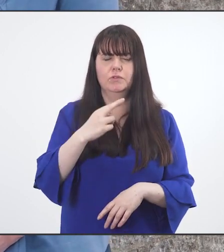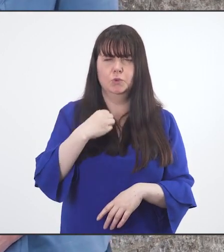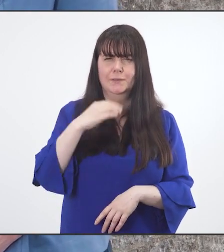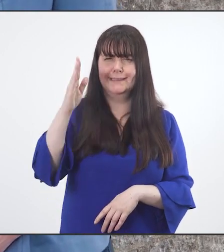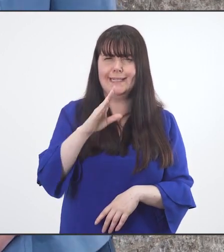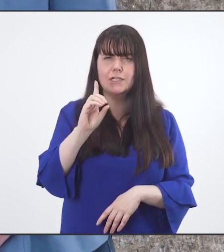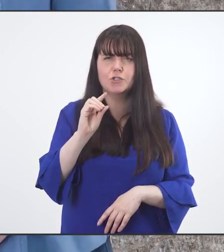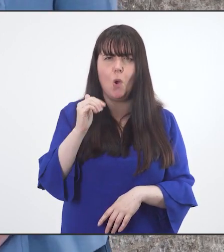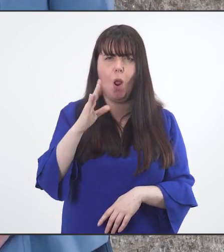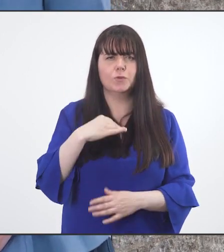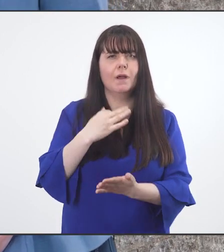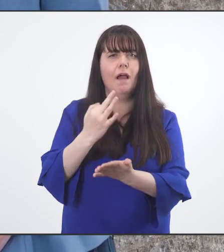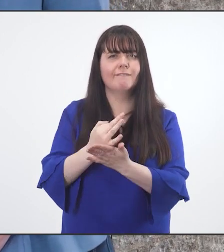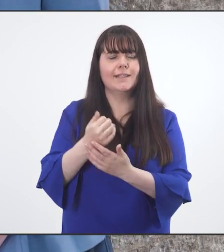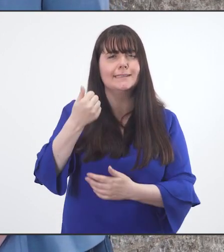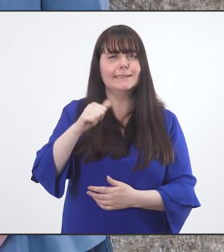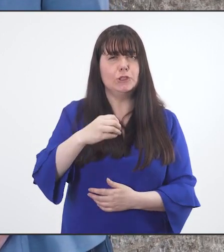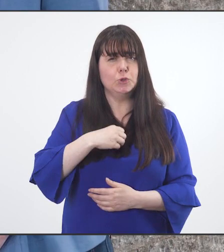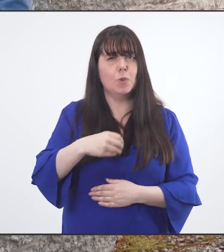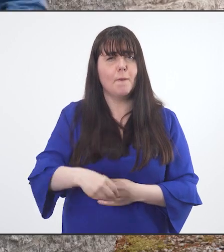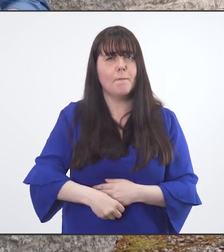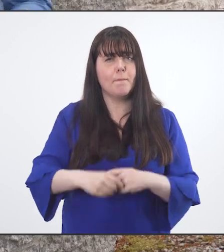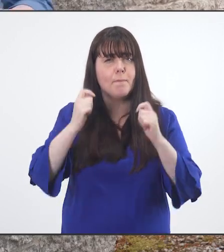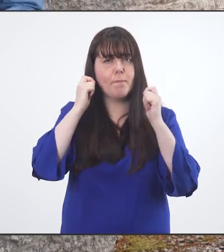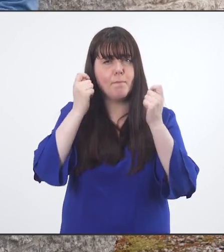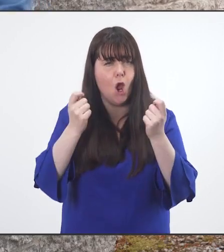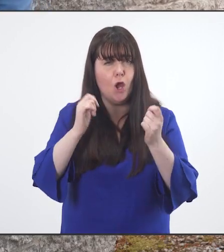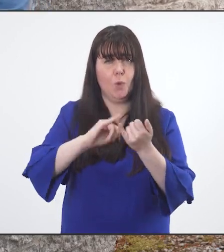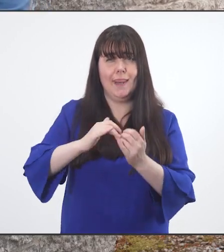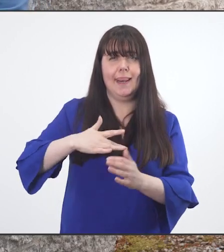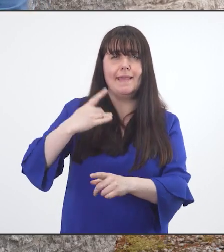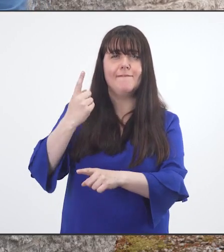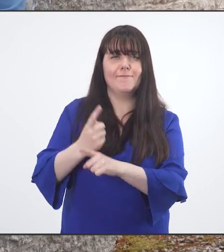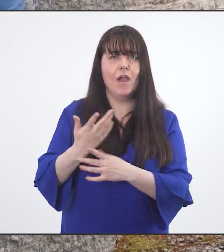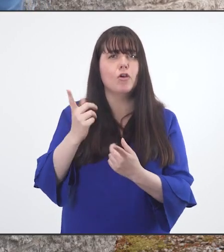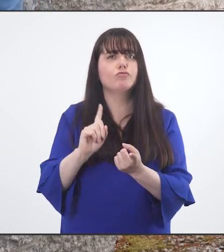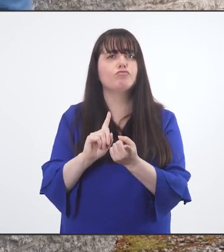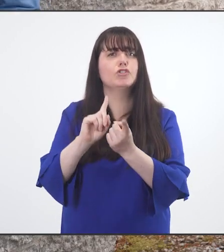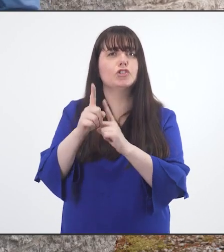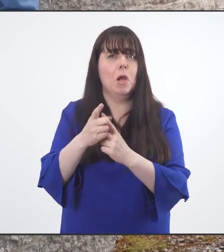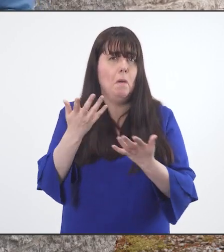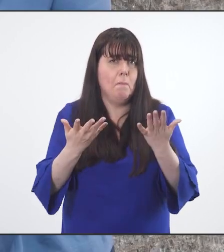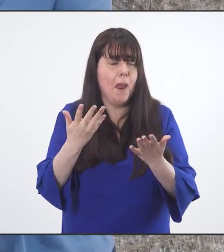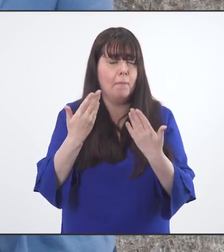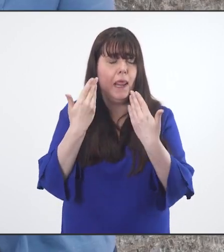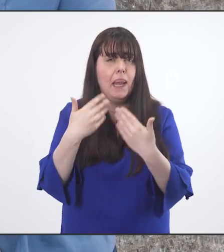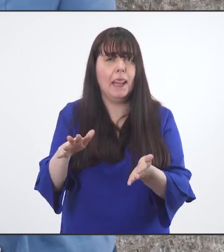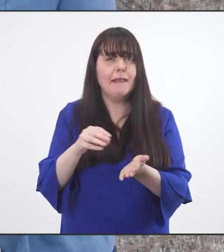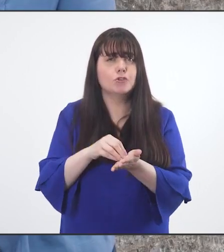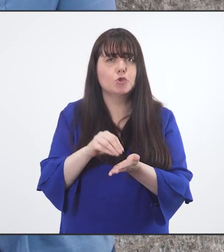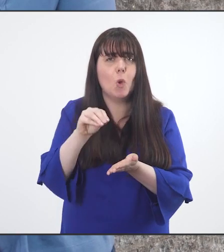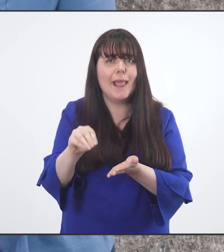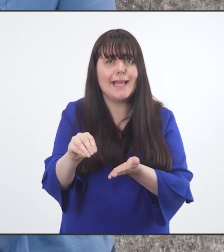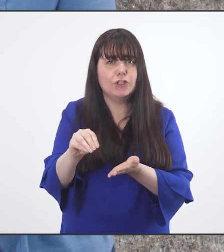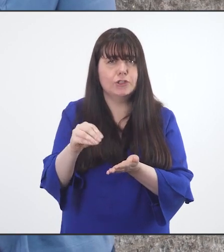was vulgarly known as St Duloc's, to confess their sins to an anchorite or hermit who lived